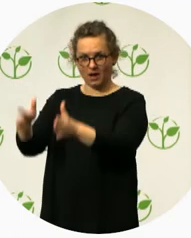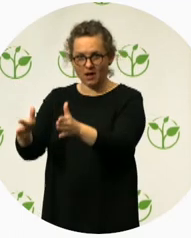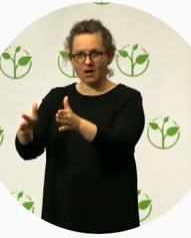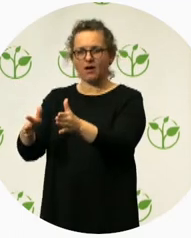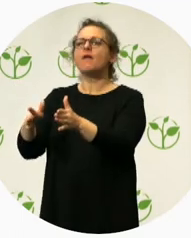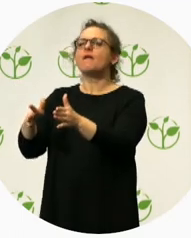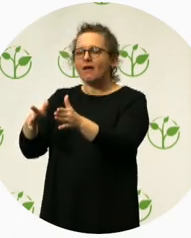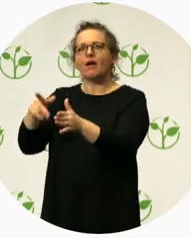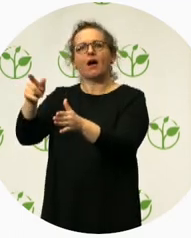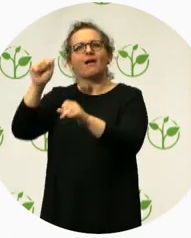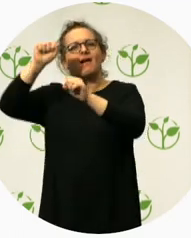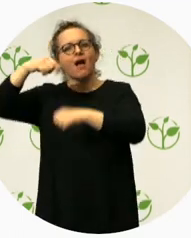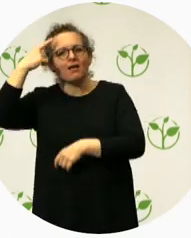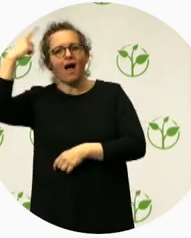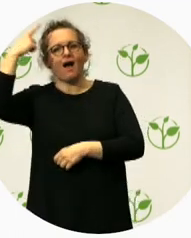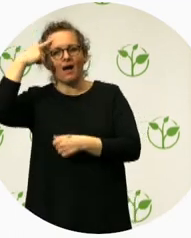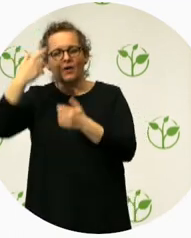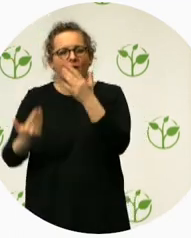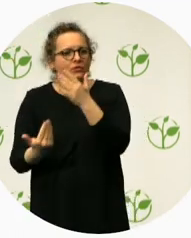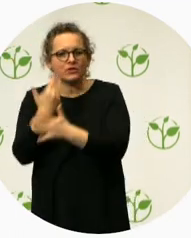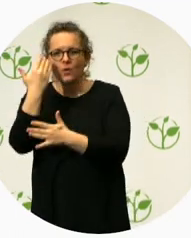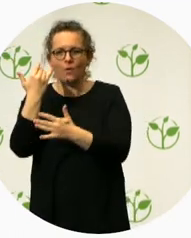thinking about different strategic